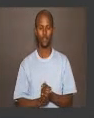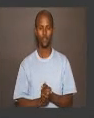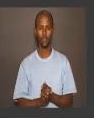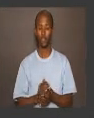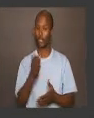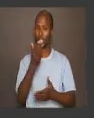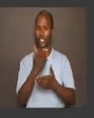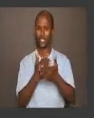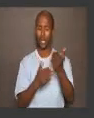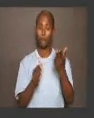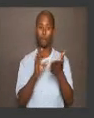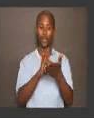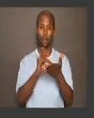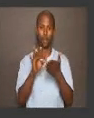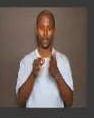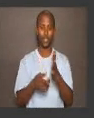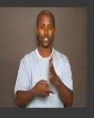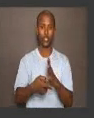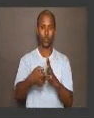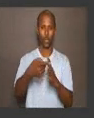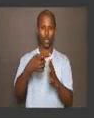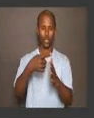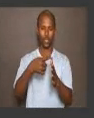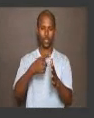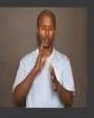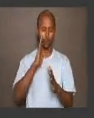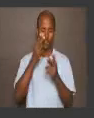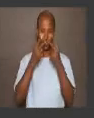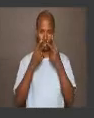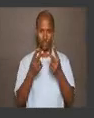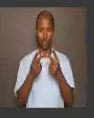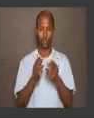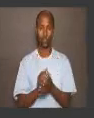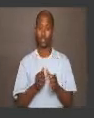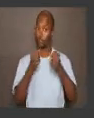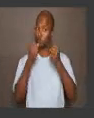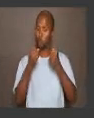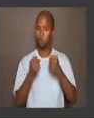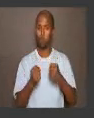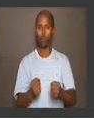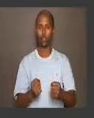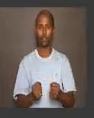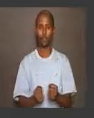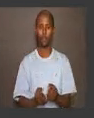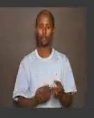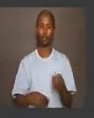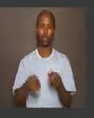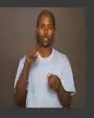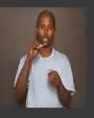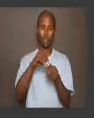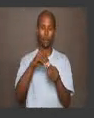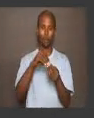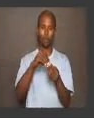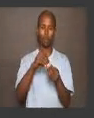In some number sequences, we will see that it is possible for the sum of